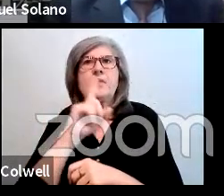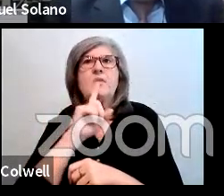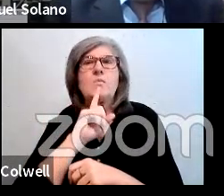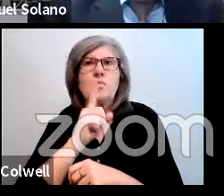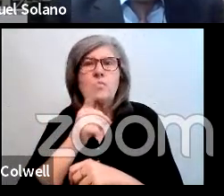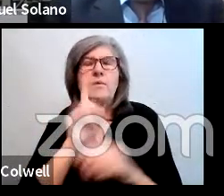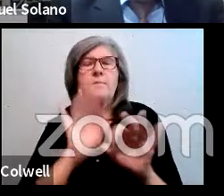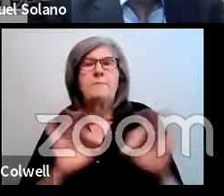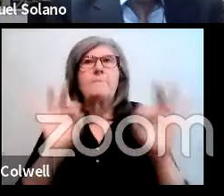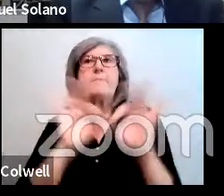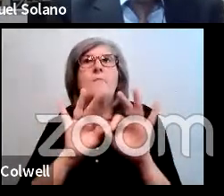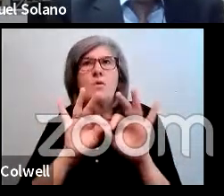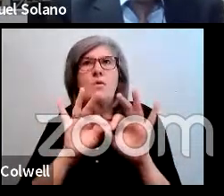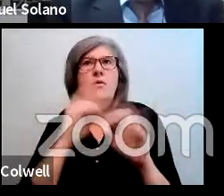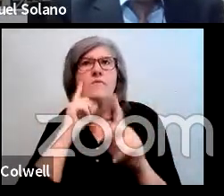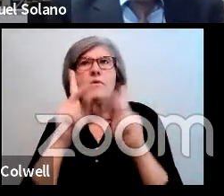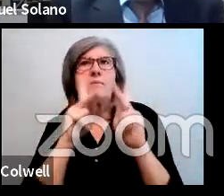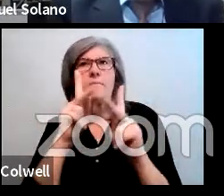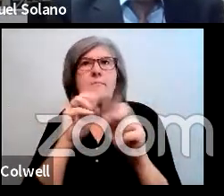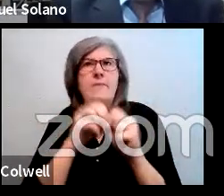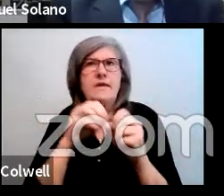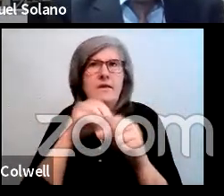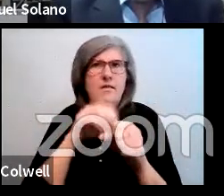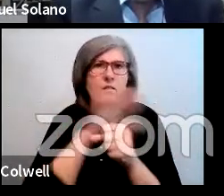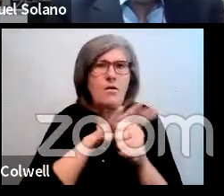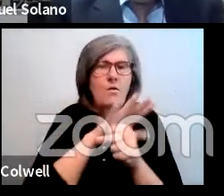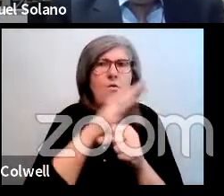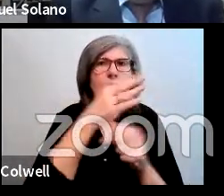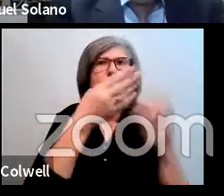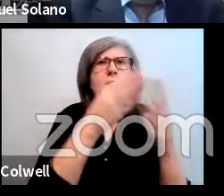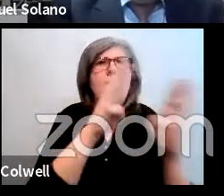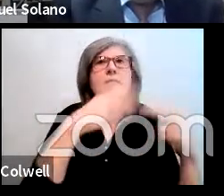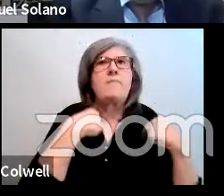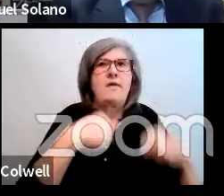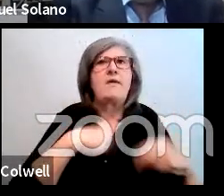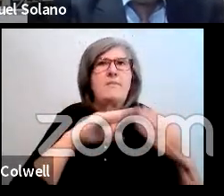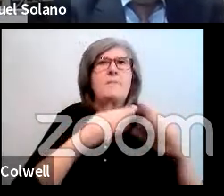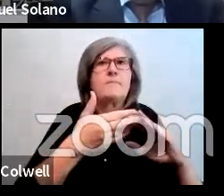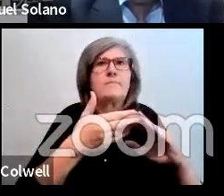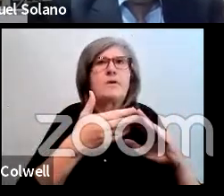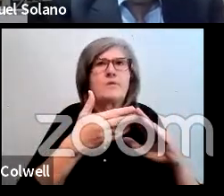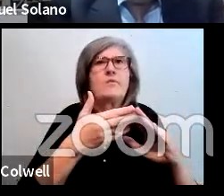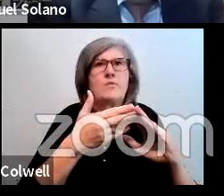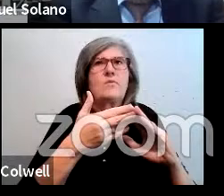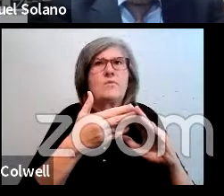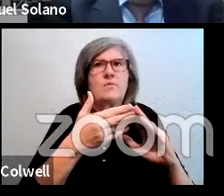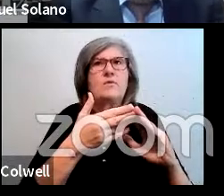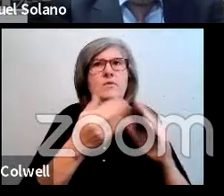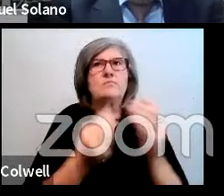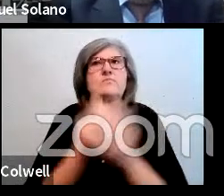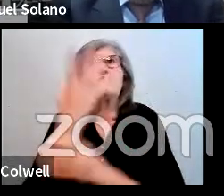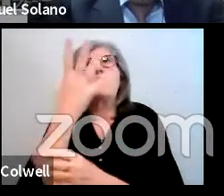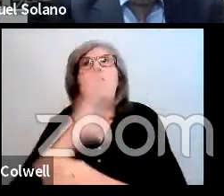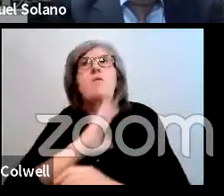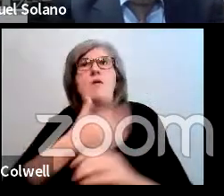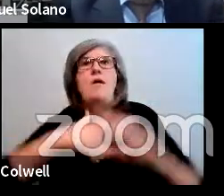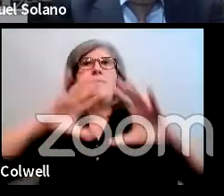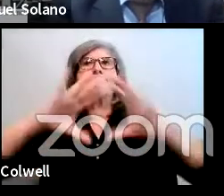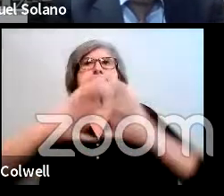really important to folks in the local public health community to grow the coalition, as it